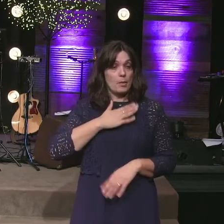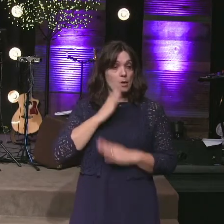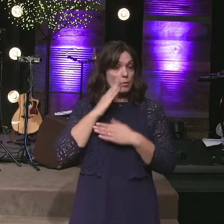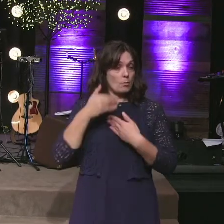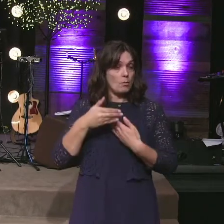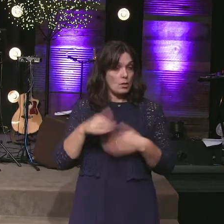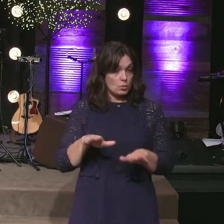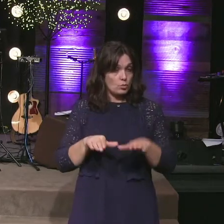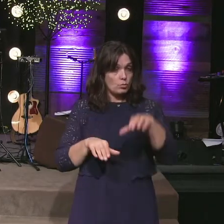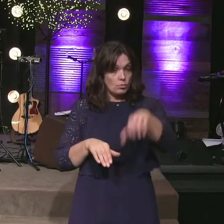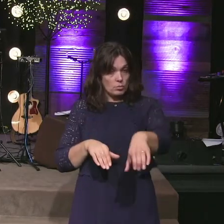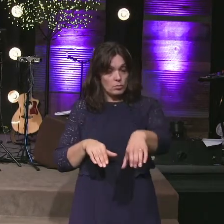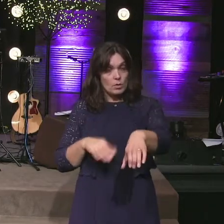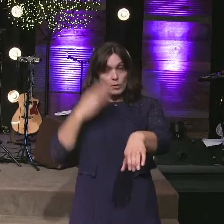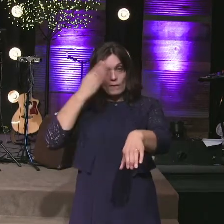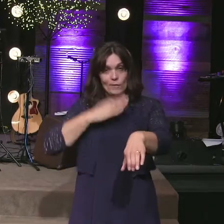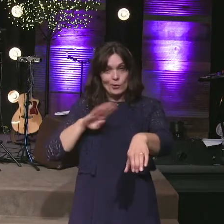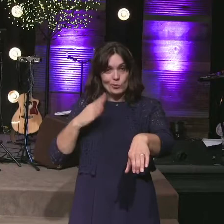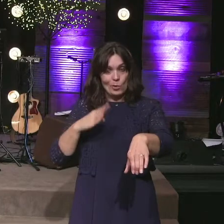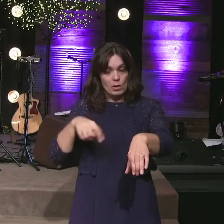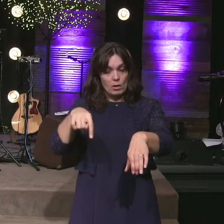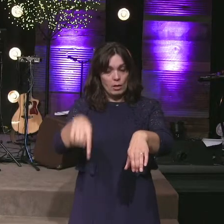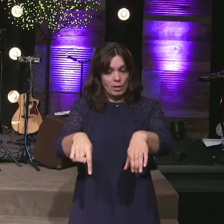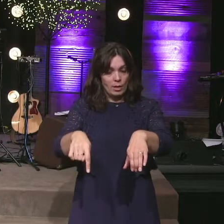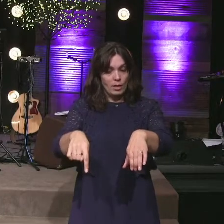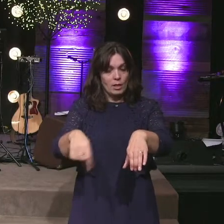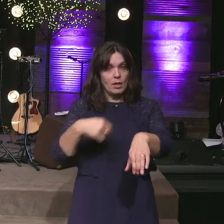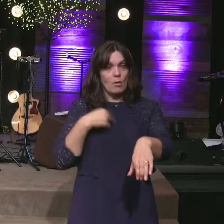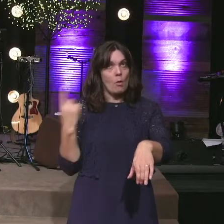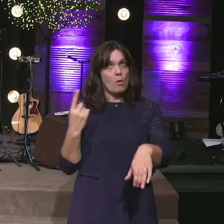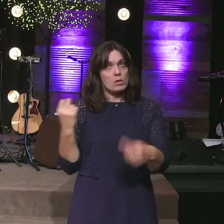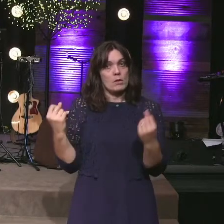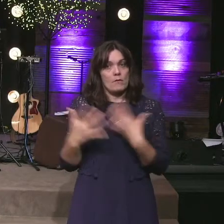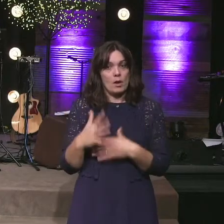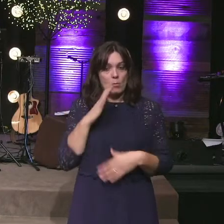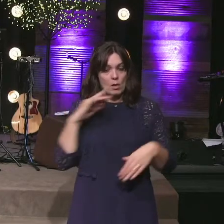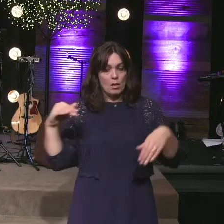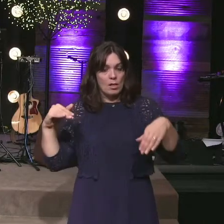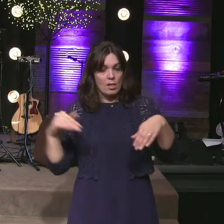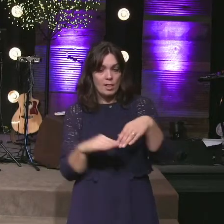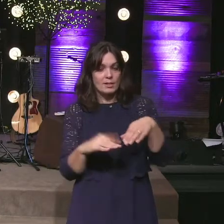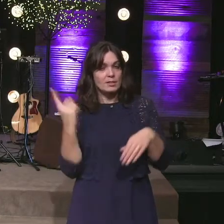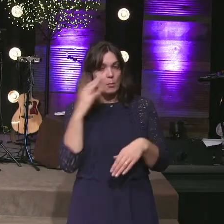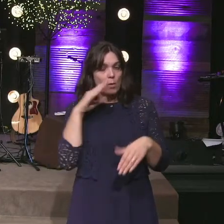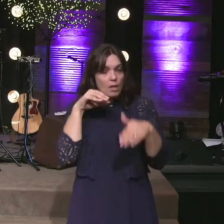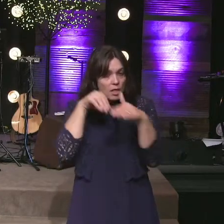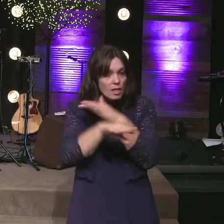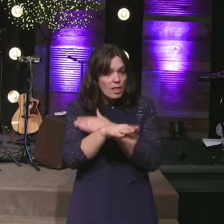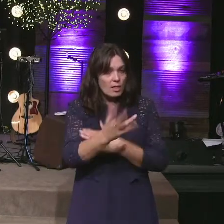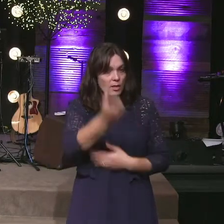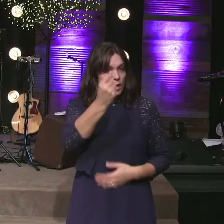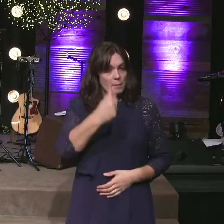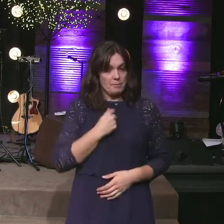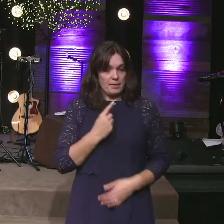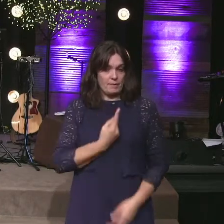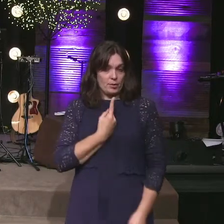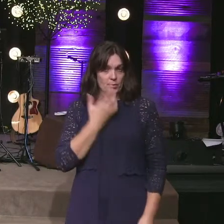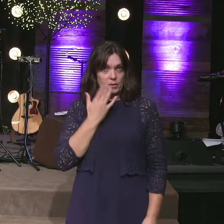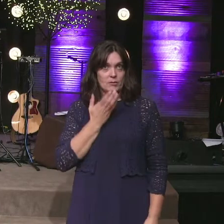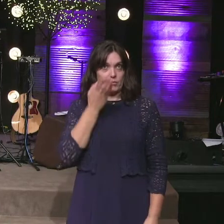the front door. And I always used to worry that somebody was going to break in the house, and they were going to get me first.